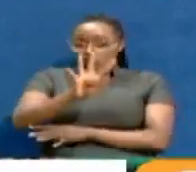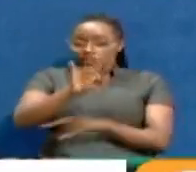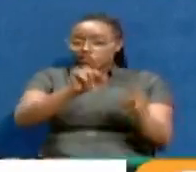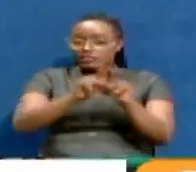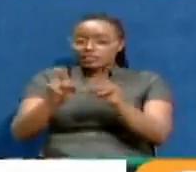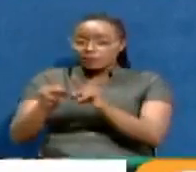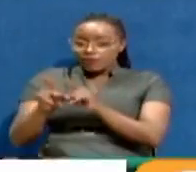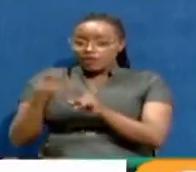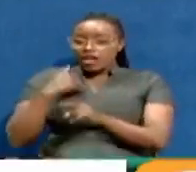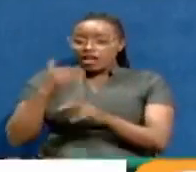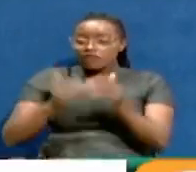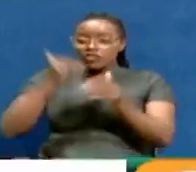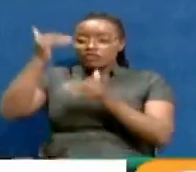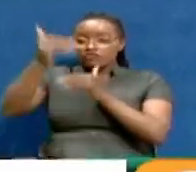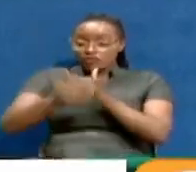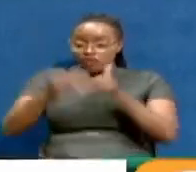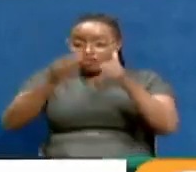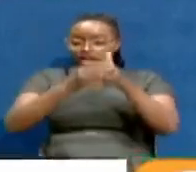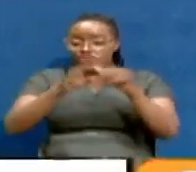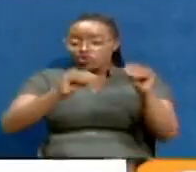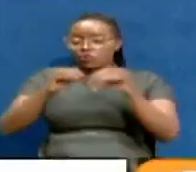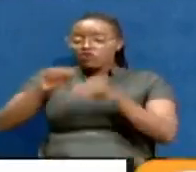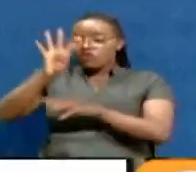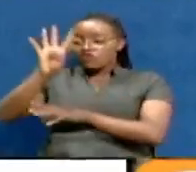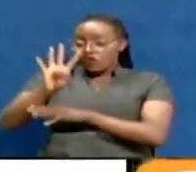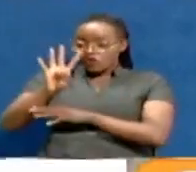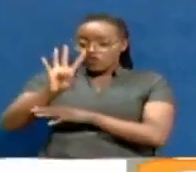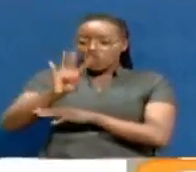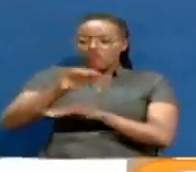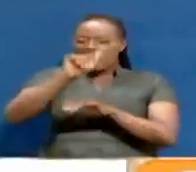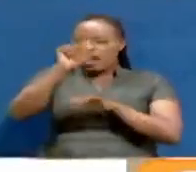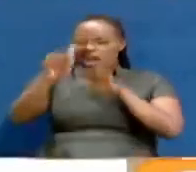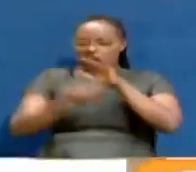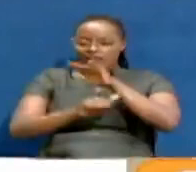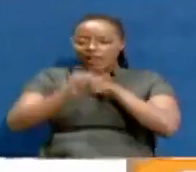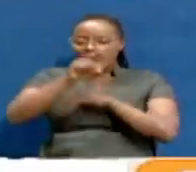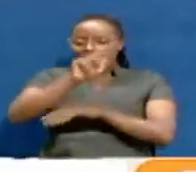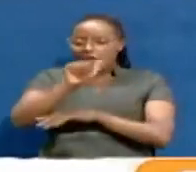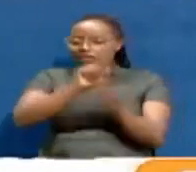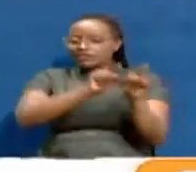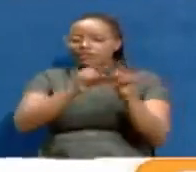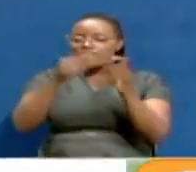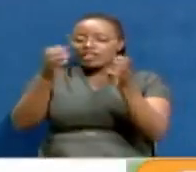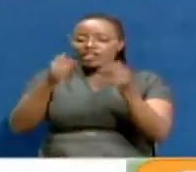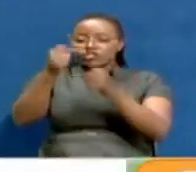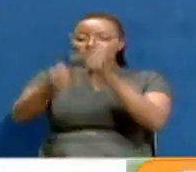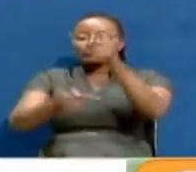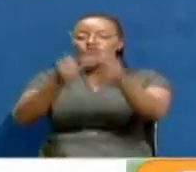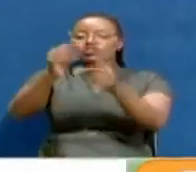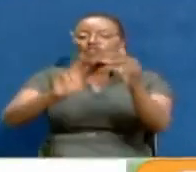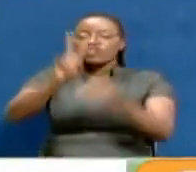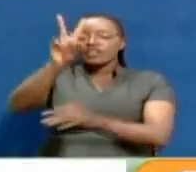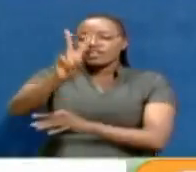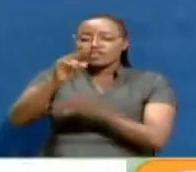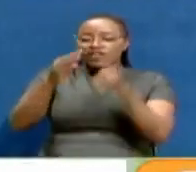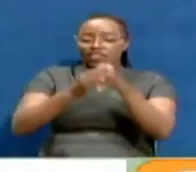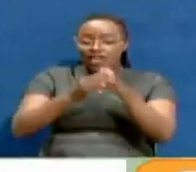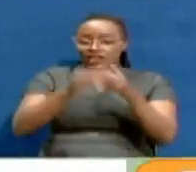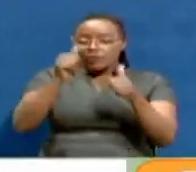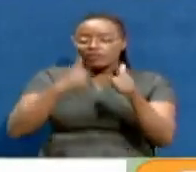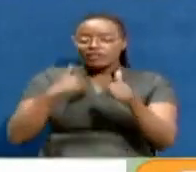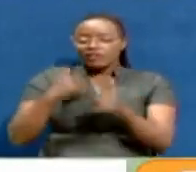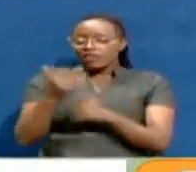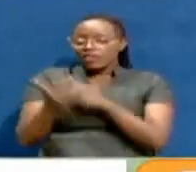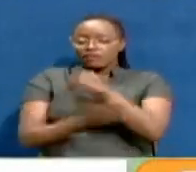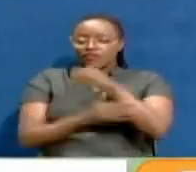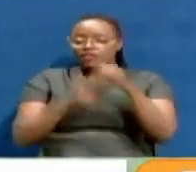and an eagle on the front 9 to move from 4-over par to 2-under par. He needed to maintain the momentum in the second 9, but was let down